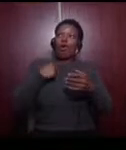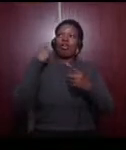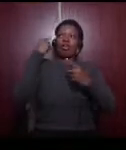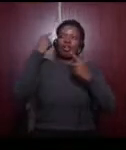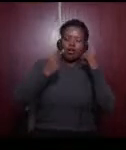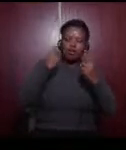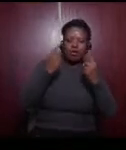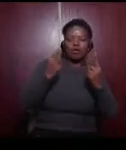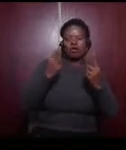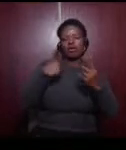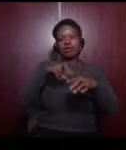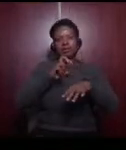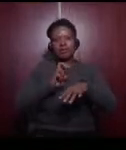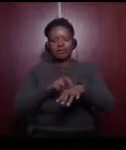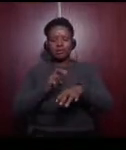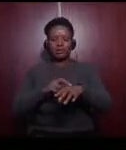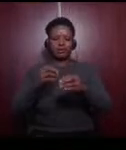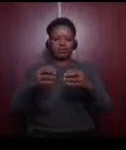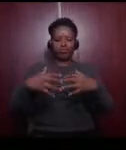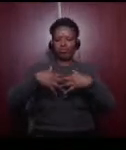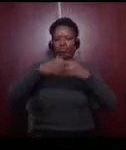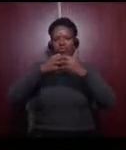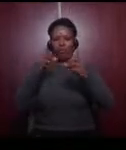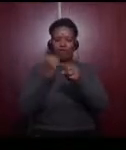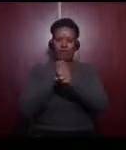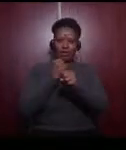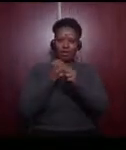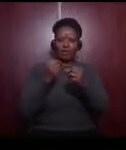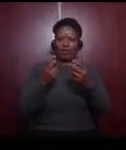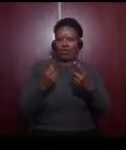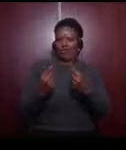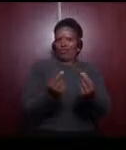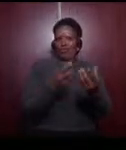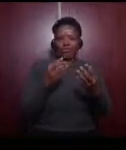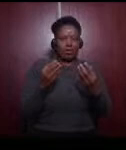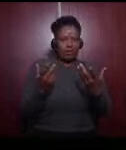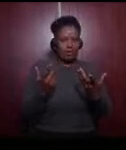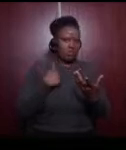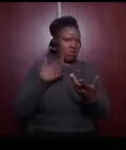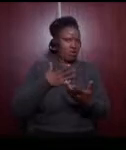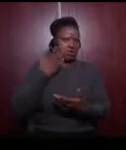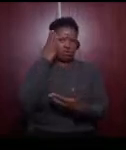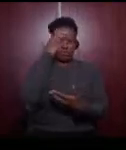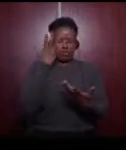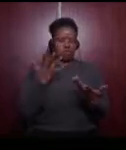ba di kopanye or that's just what I wanted to know.